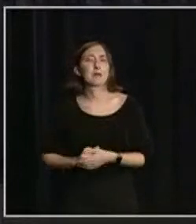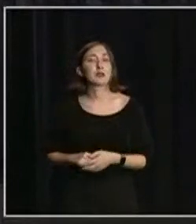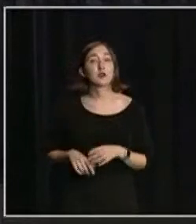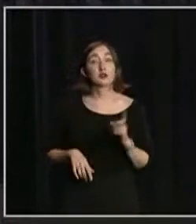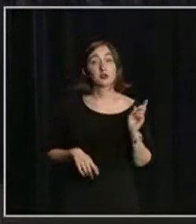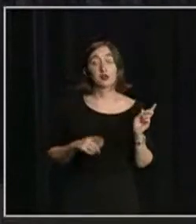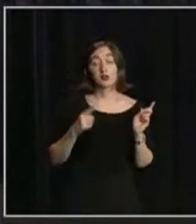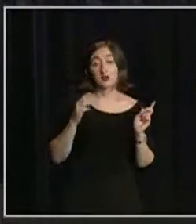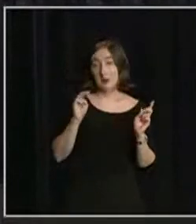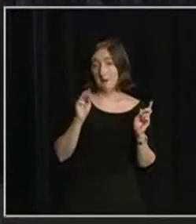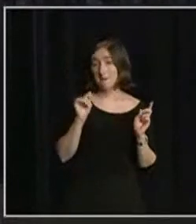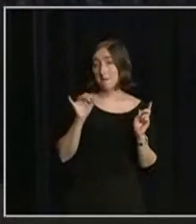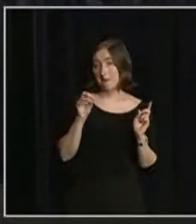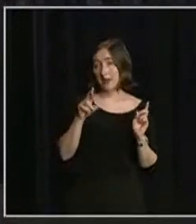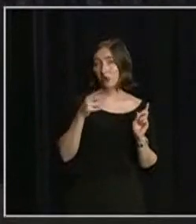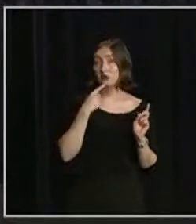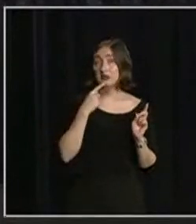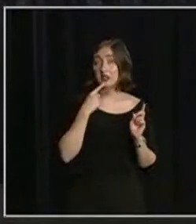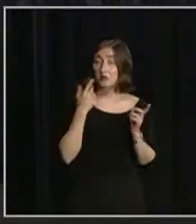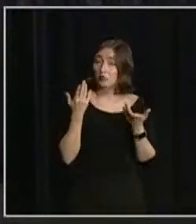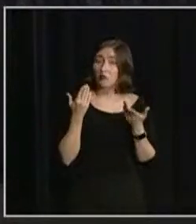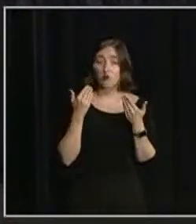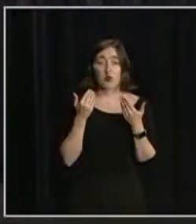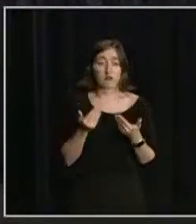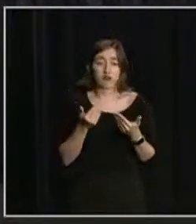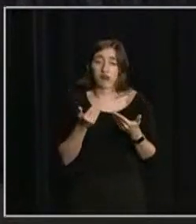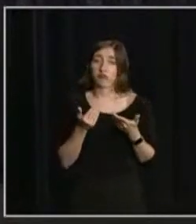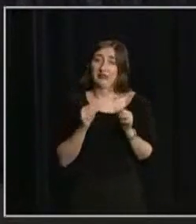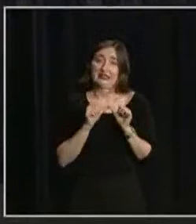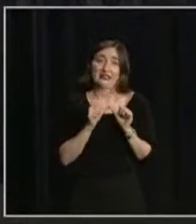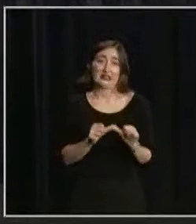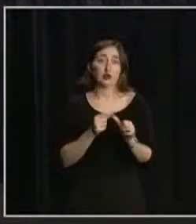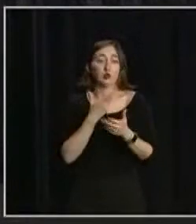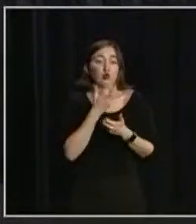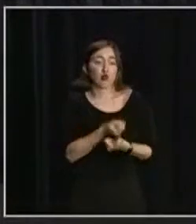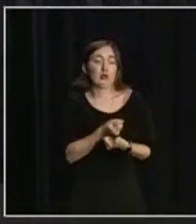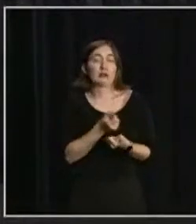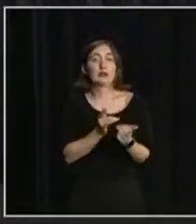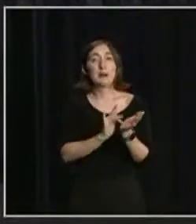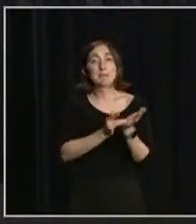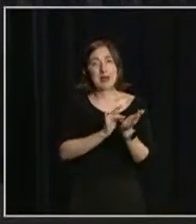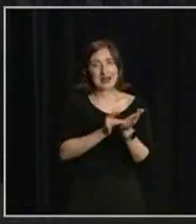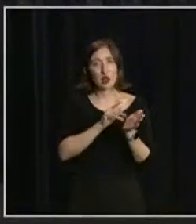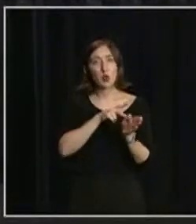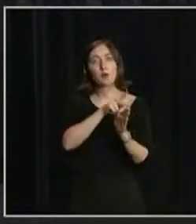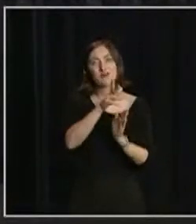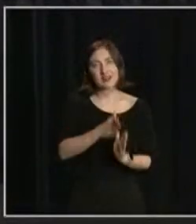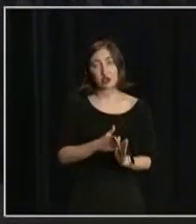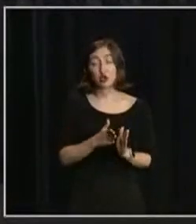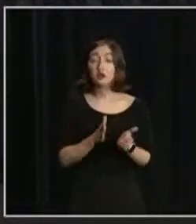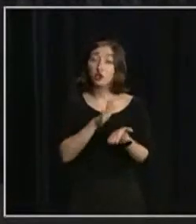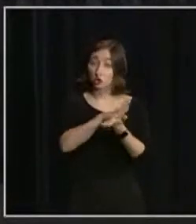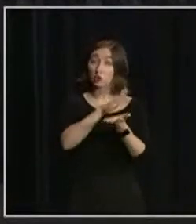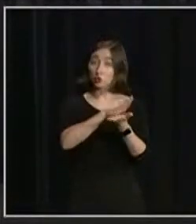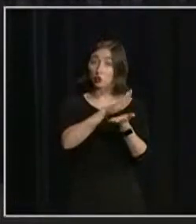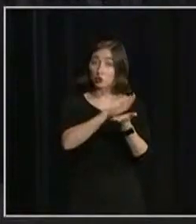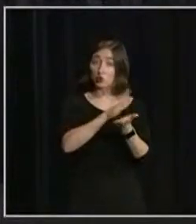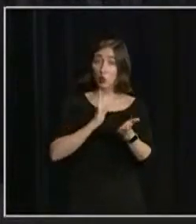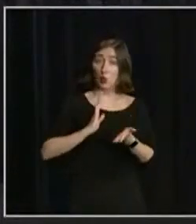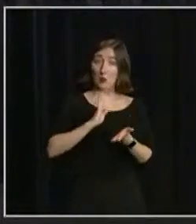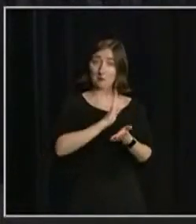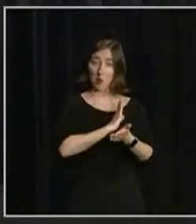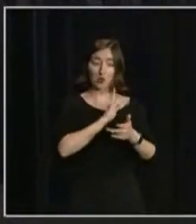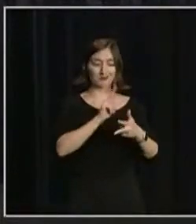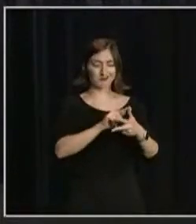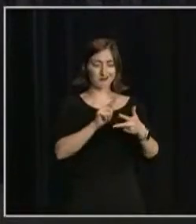Well, continue to trust in the medical professionals and the guidance they're giving us, which is exactly what the school boards named by the judge and most of